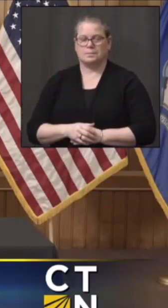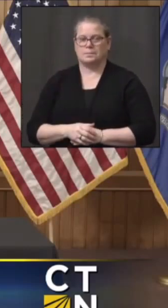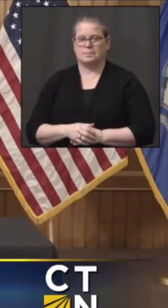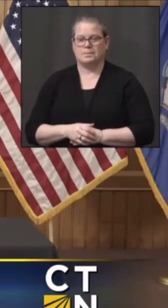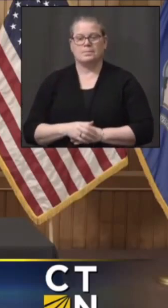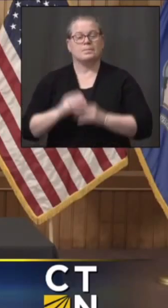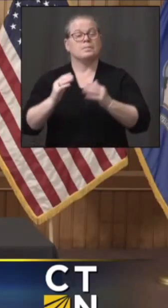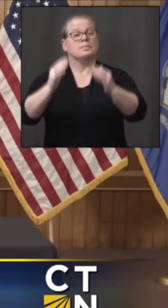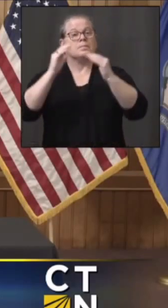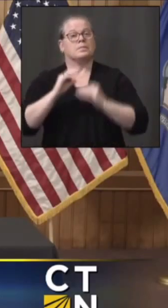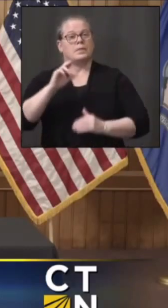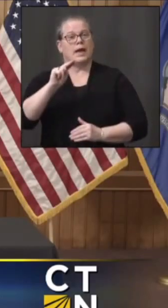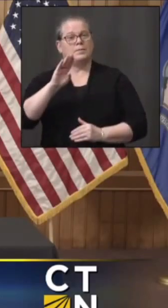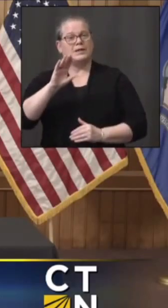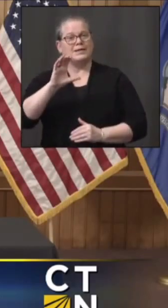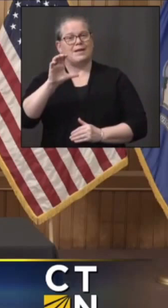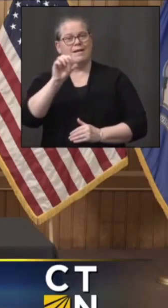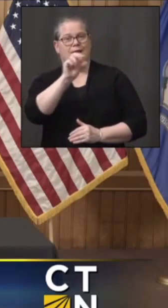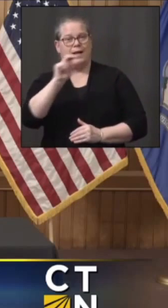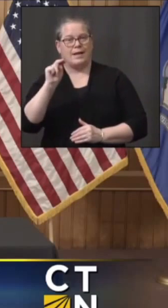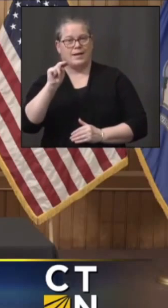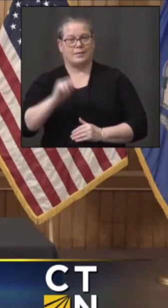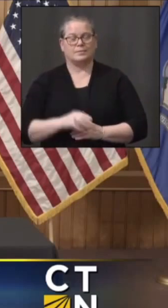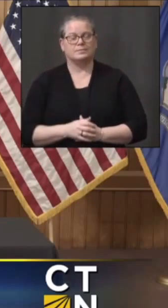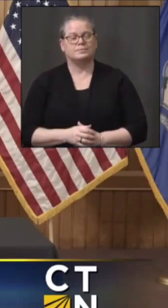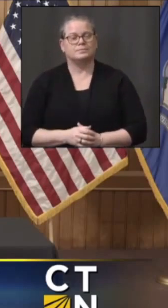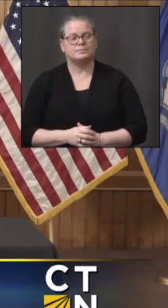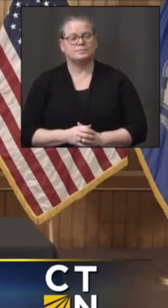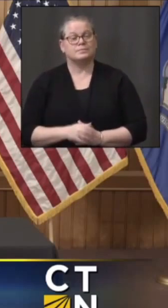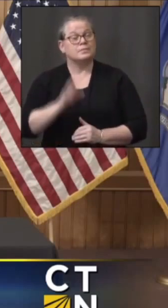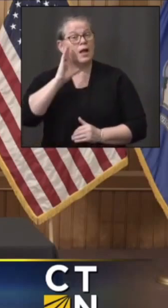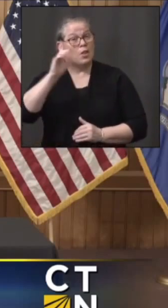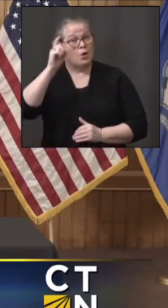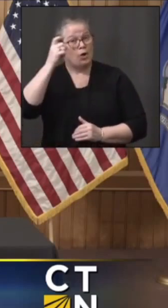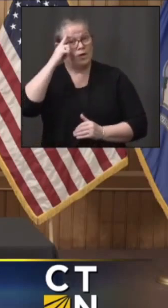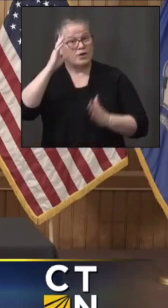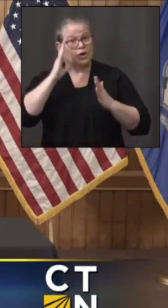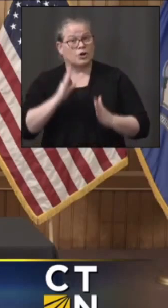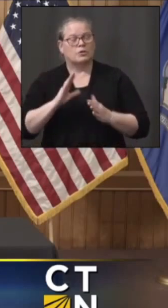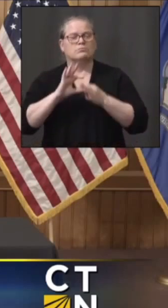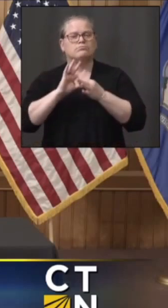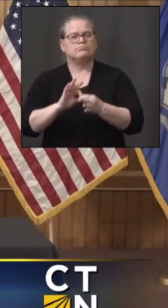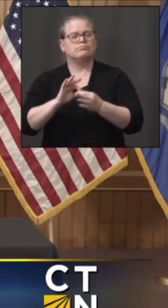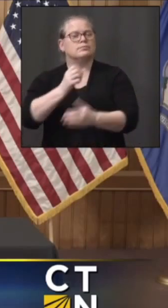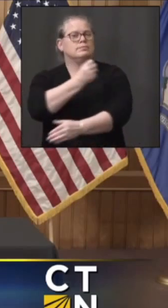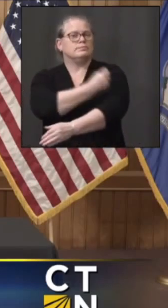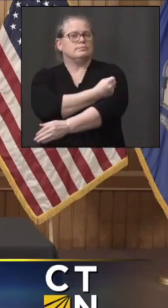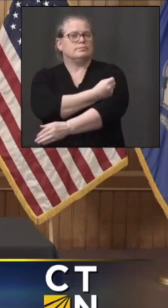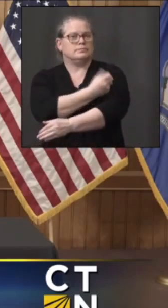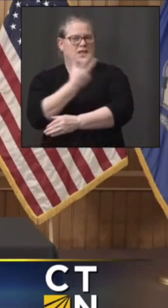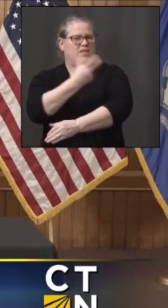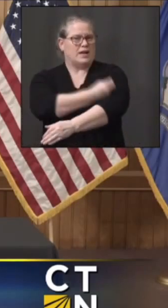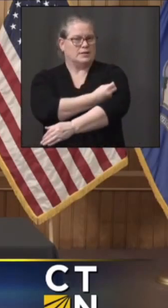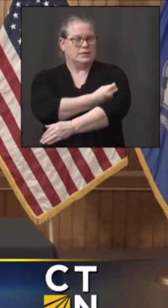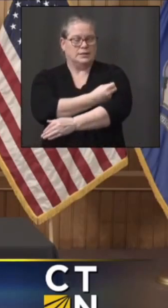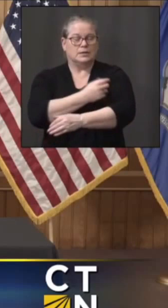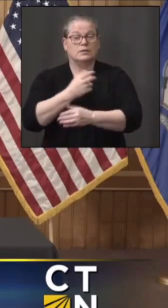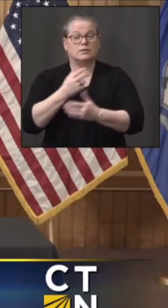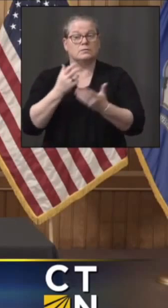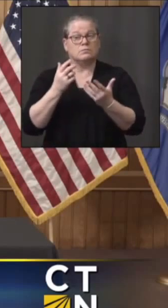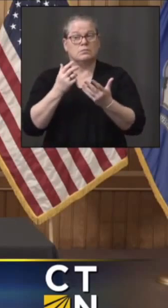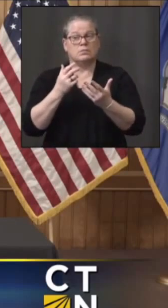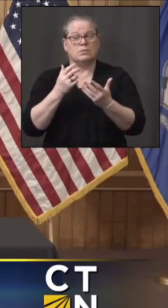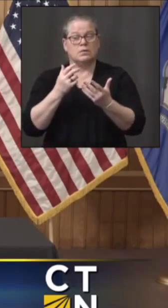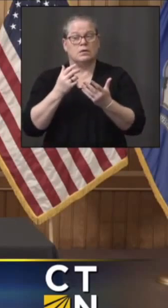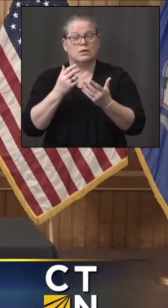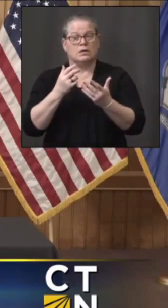Hi, Governor Matt Austin with NBC Connecticut. In terms of the vaccines, do we have an update in terms of how many doses the state